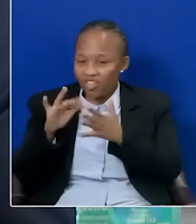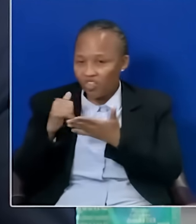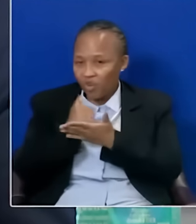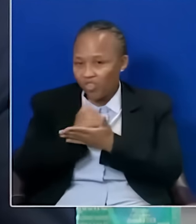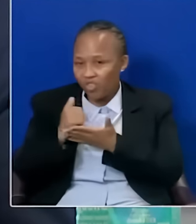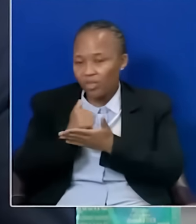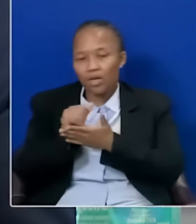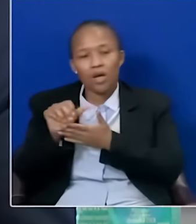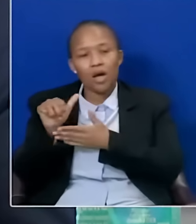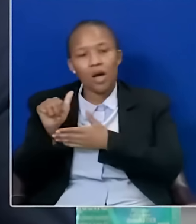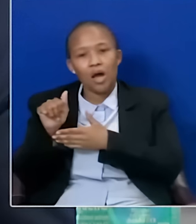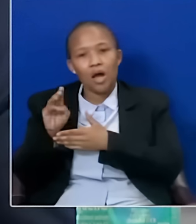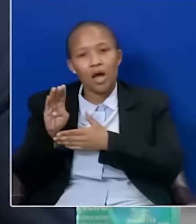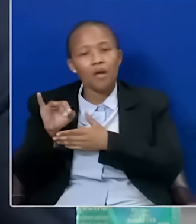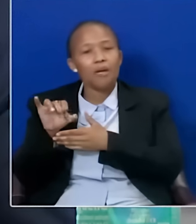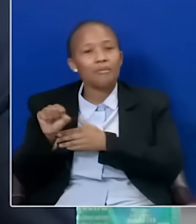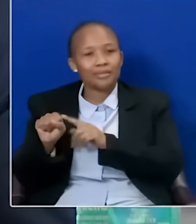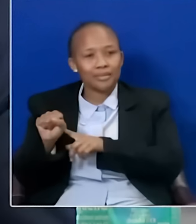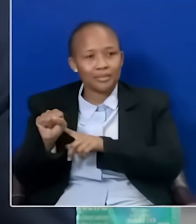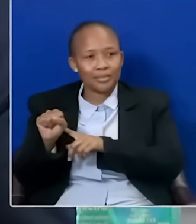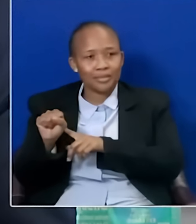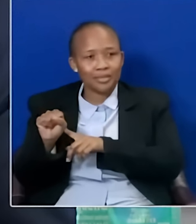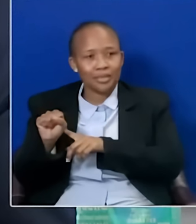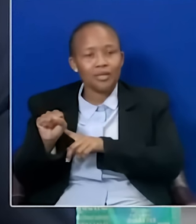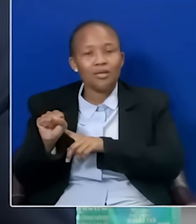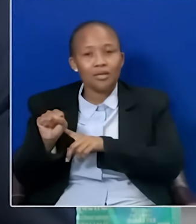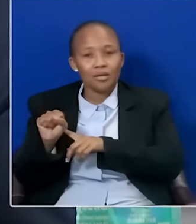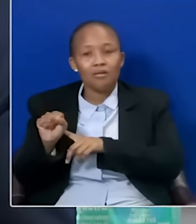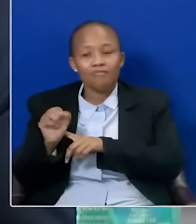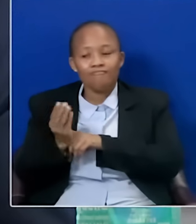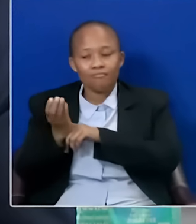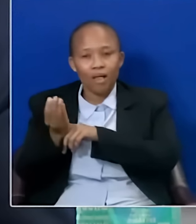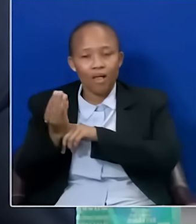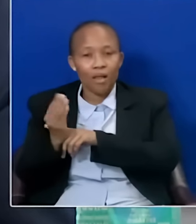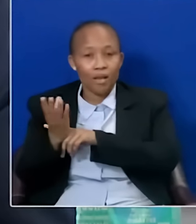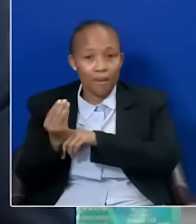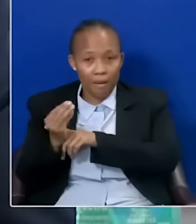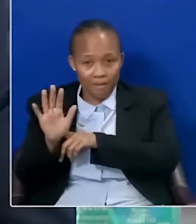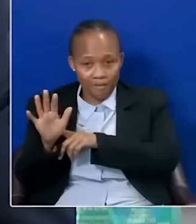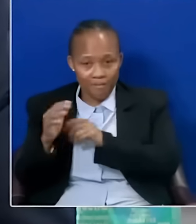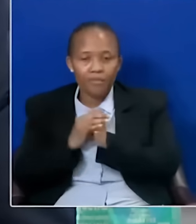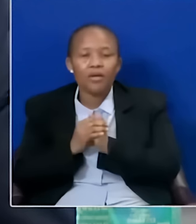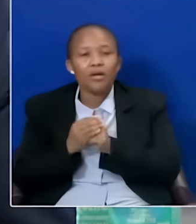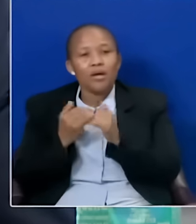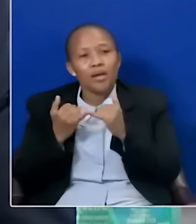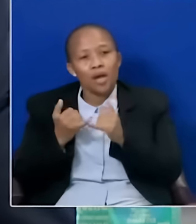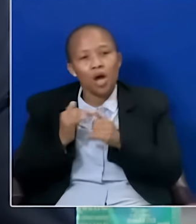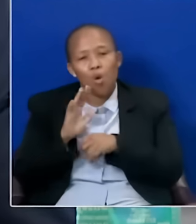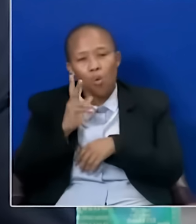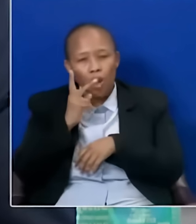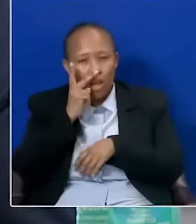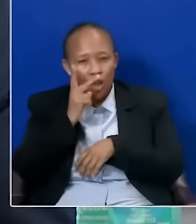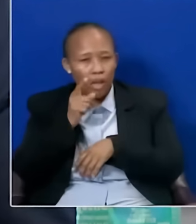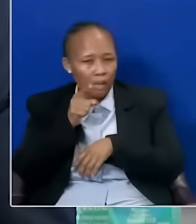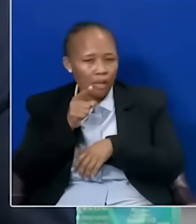number, one will realize that had this specimen followed the normal procedure by